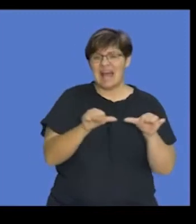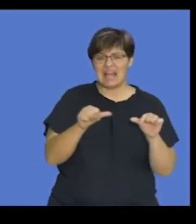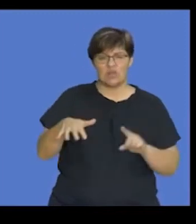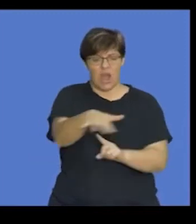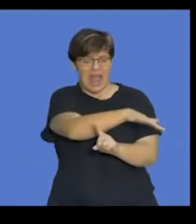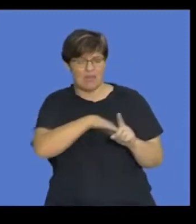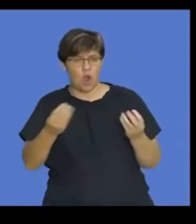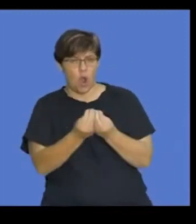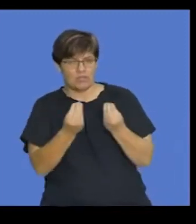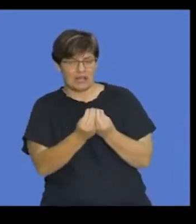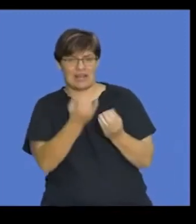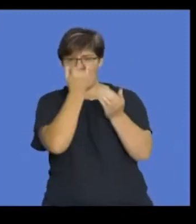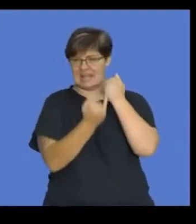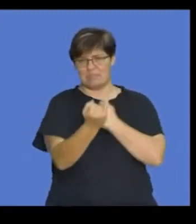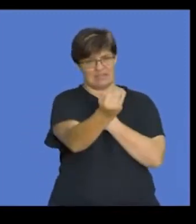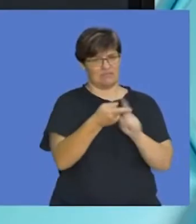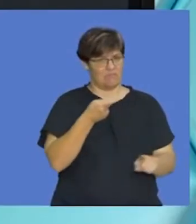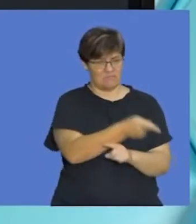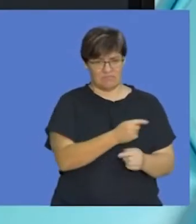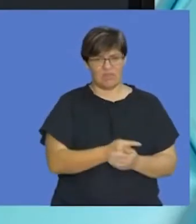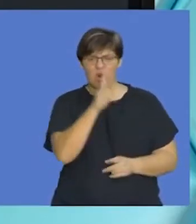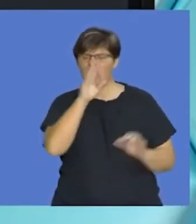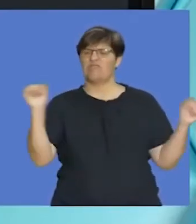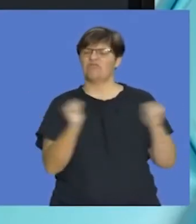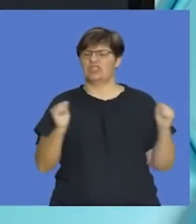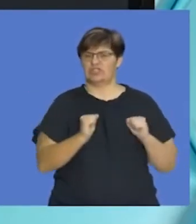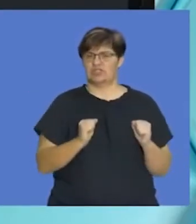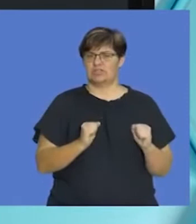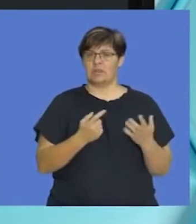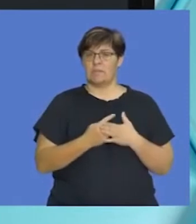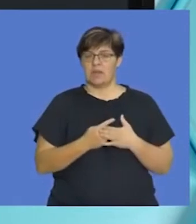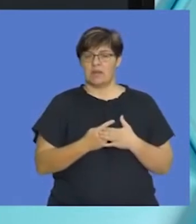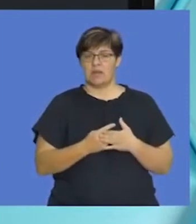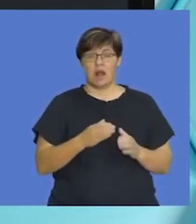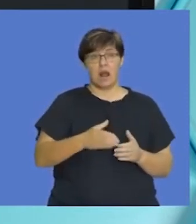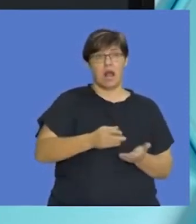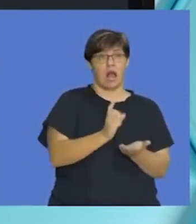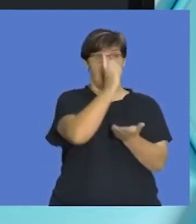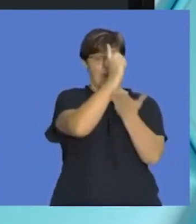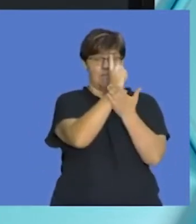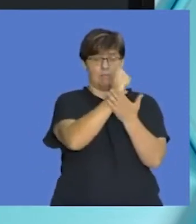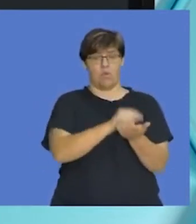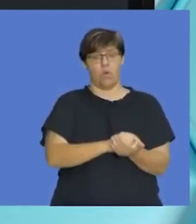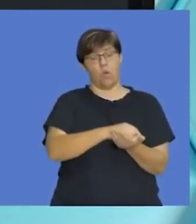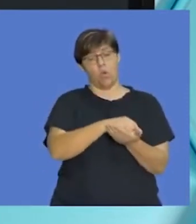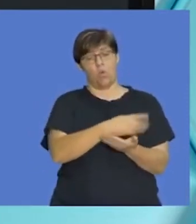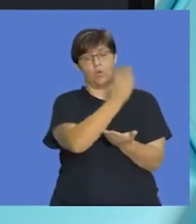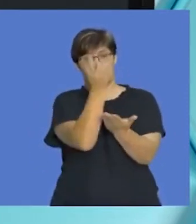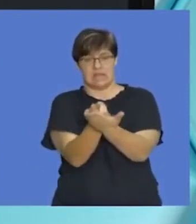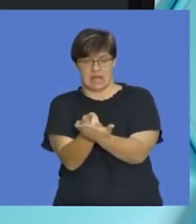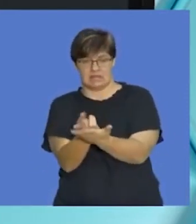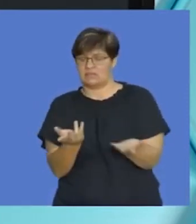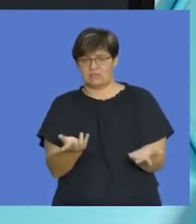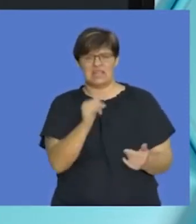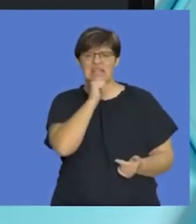the size or the area of the object. So if we look at the fridge again, whether I had the fridge standing upright